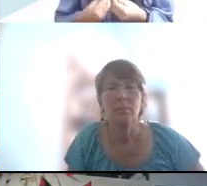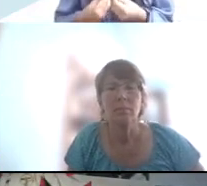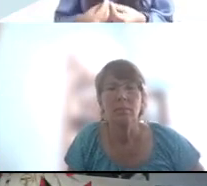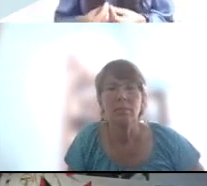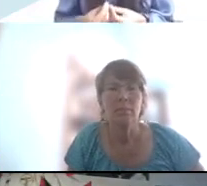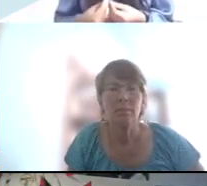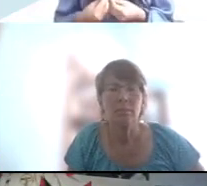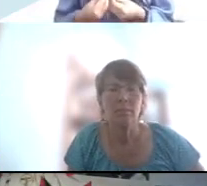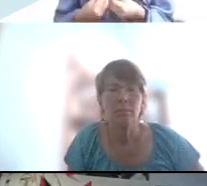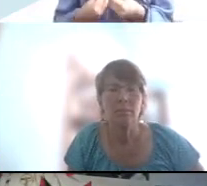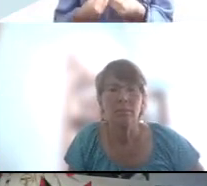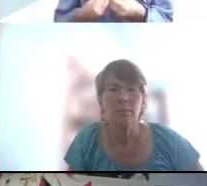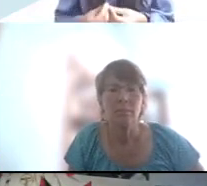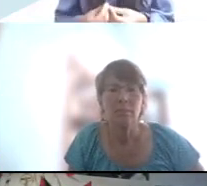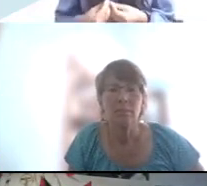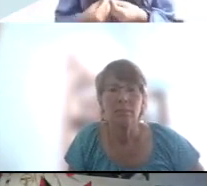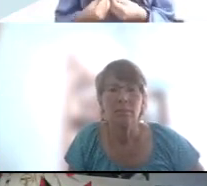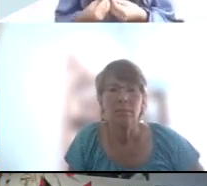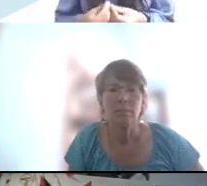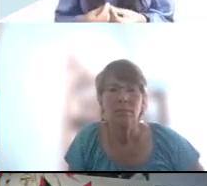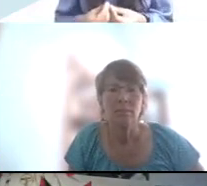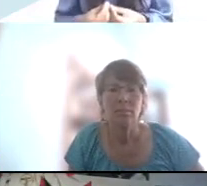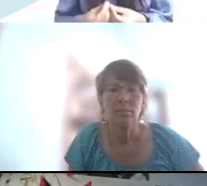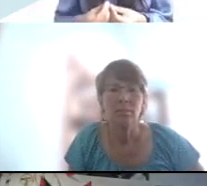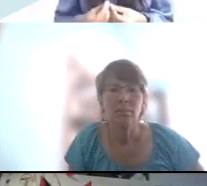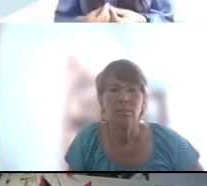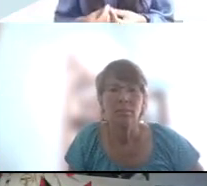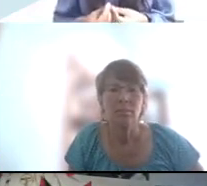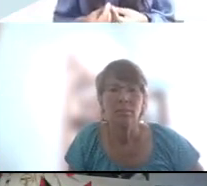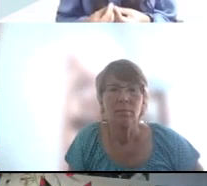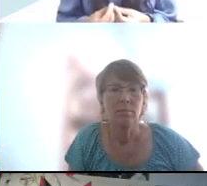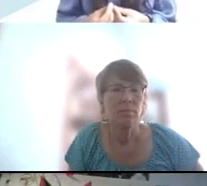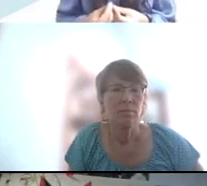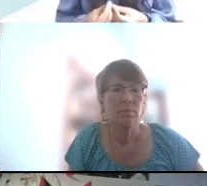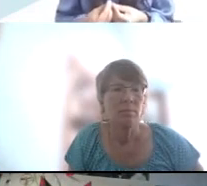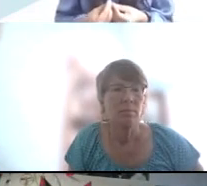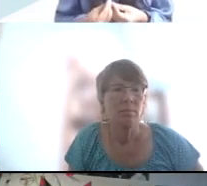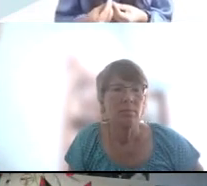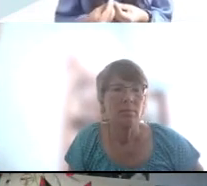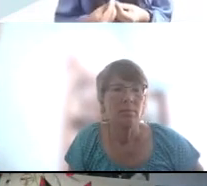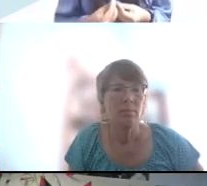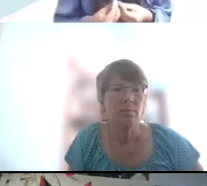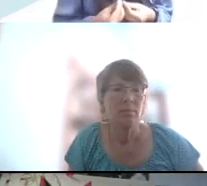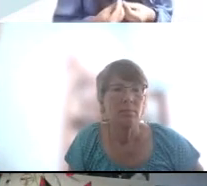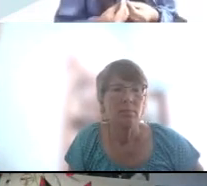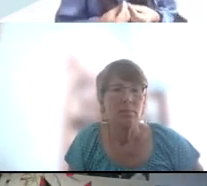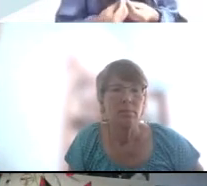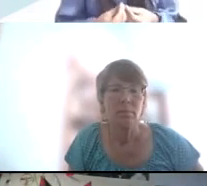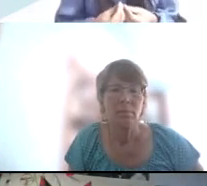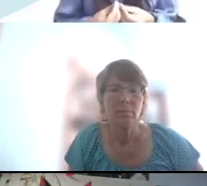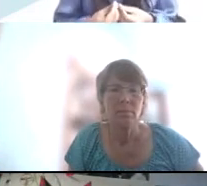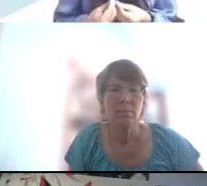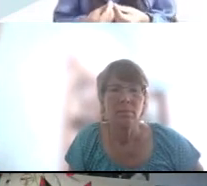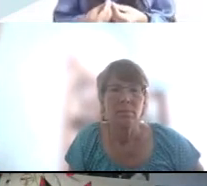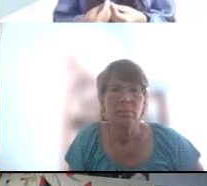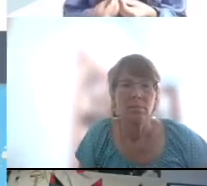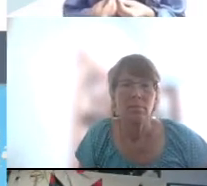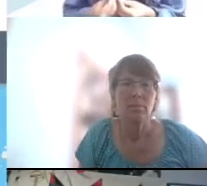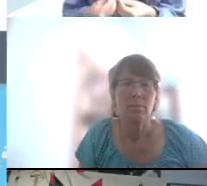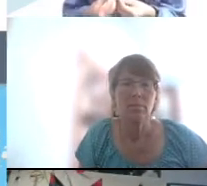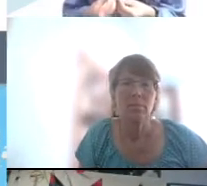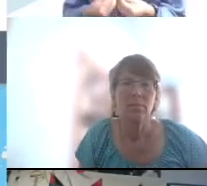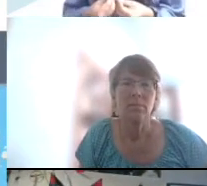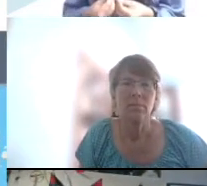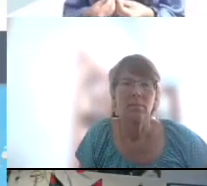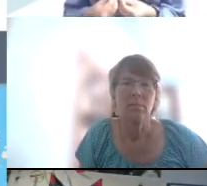which strives to be accountable, respectful, responsive, and communicate with compassion. So as we acknowledge the